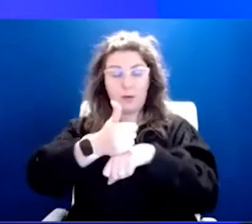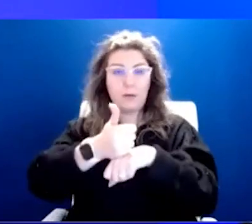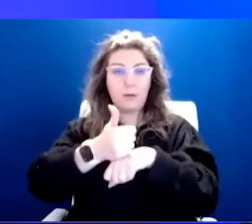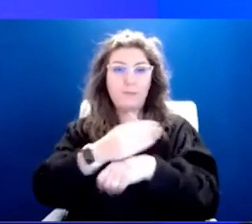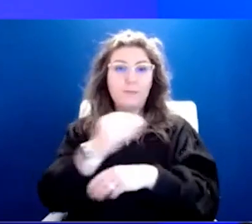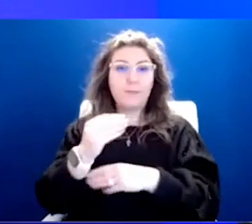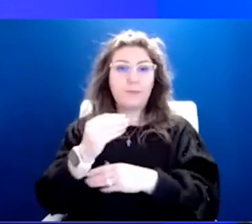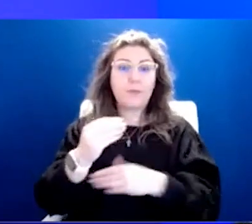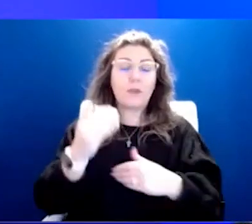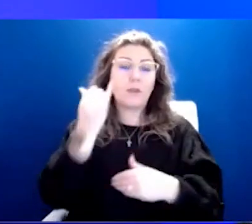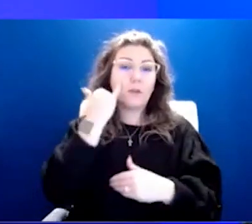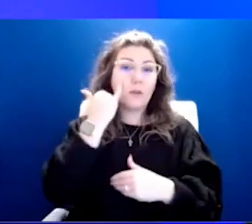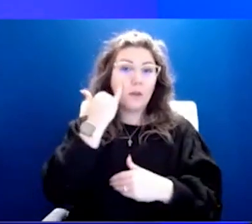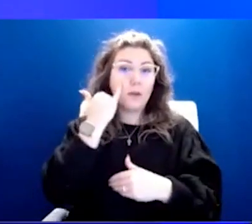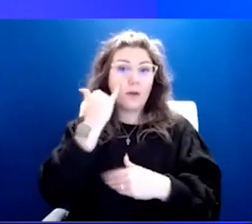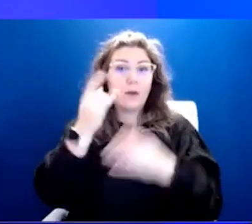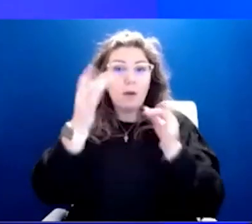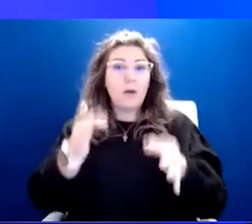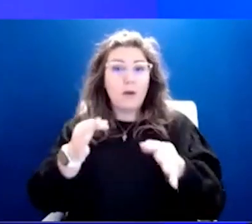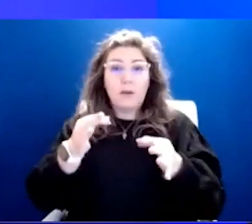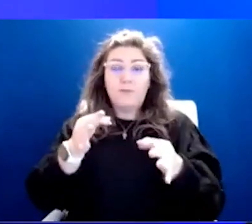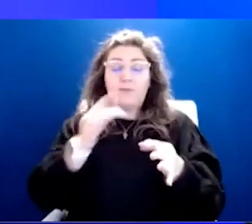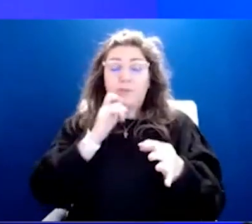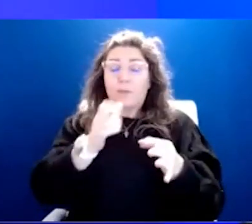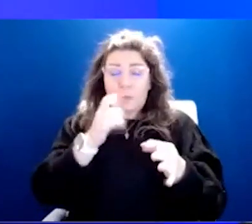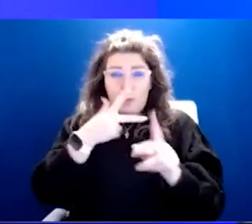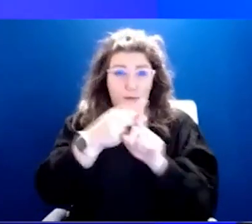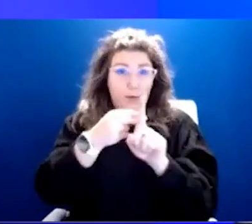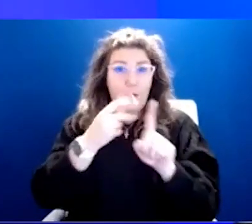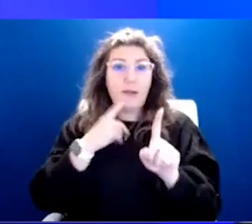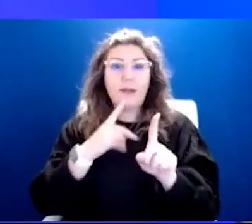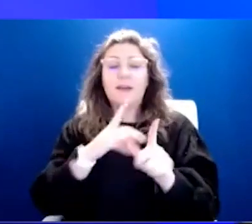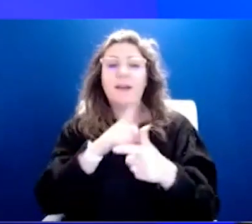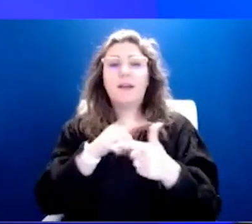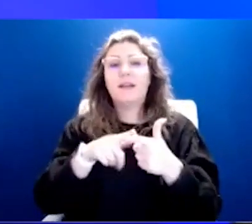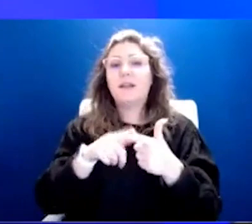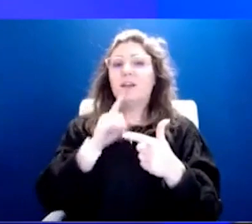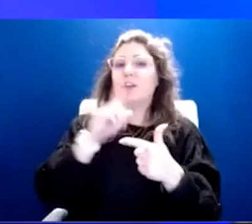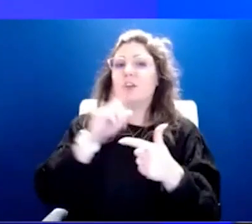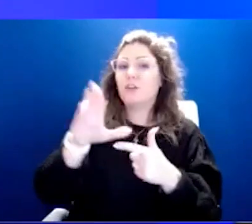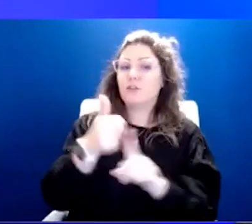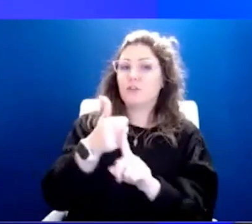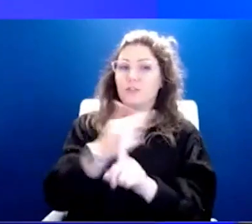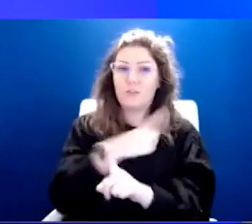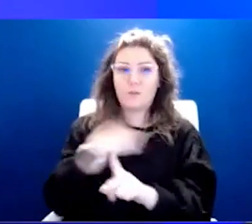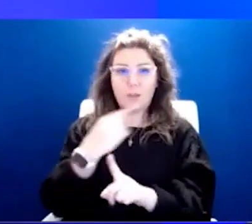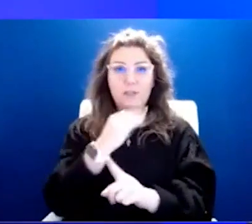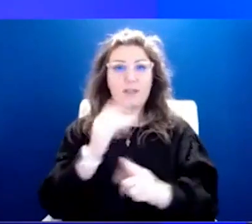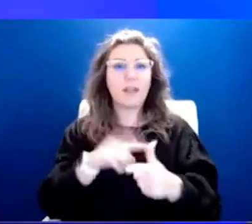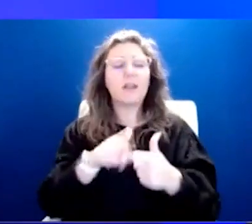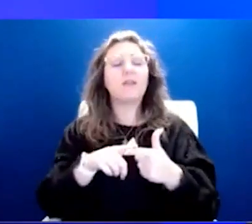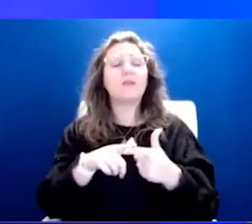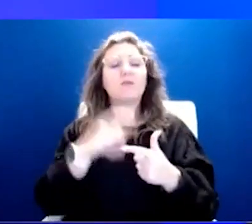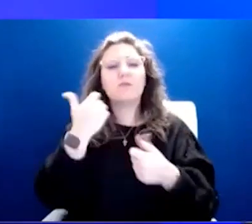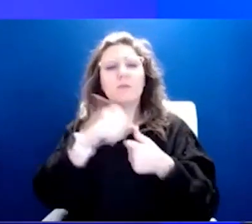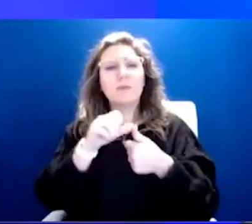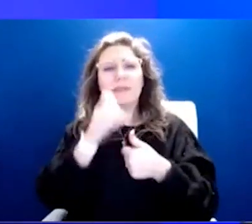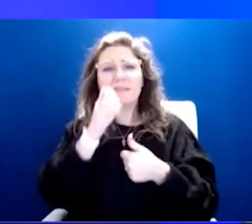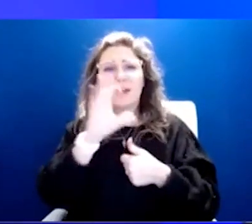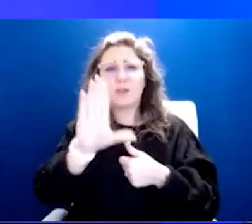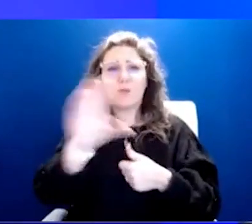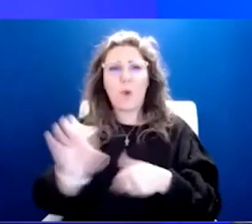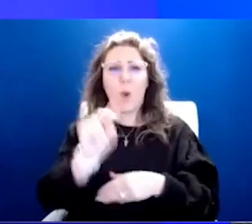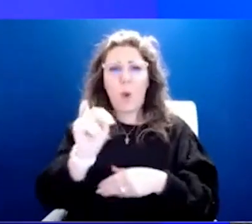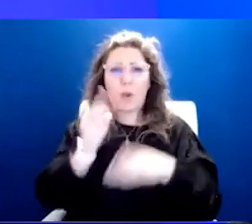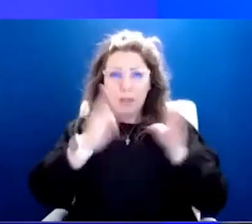to get vaccinated, then they're not protected and they put themselves at risk. But it's not just, remember that vaccination is not just about your individual risk, it's